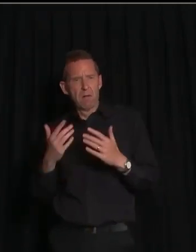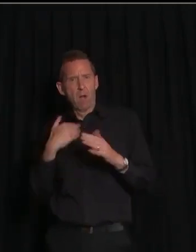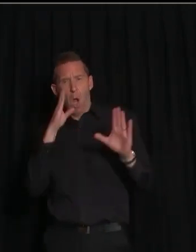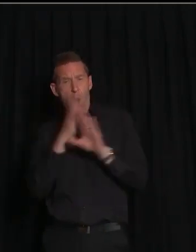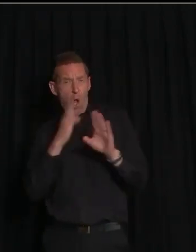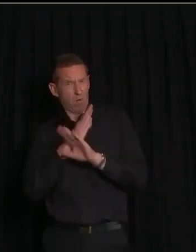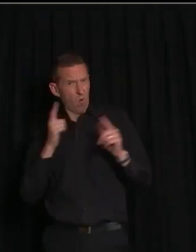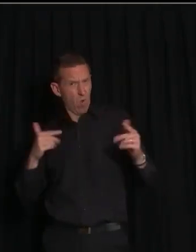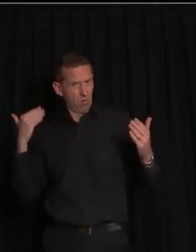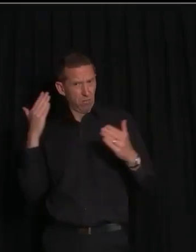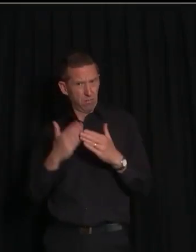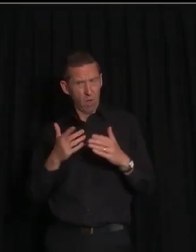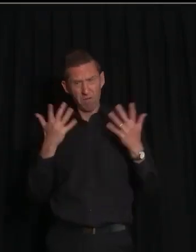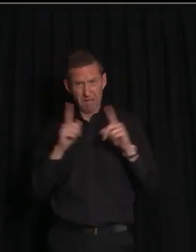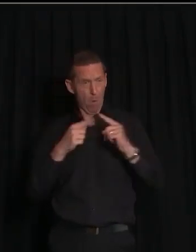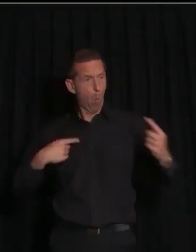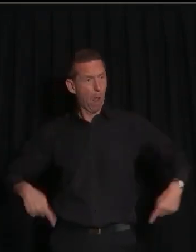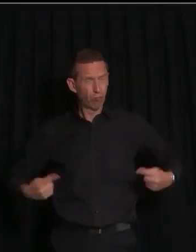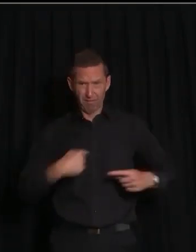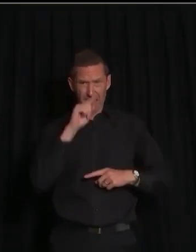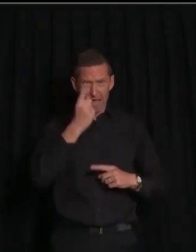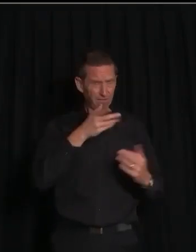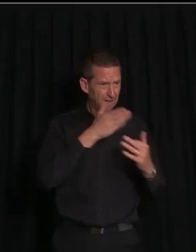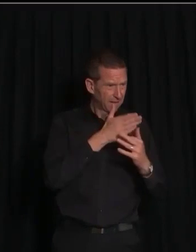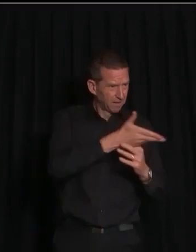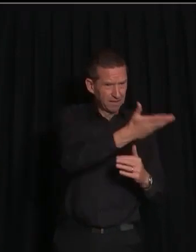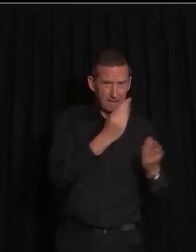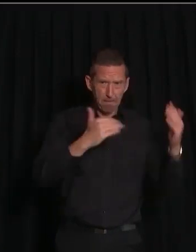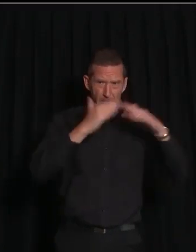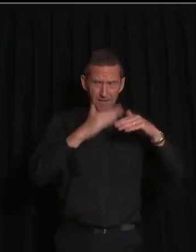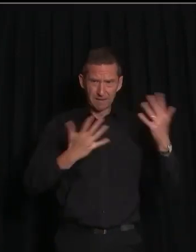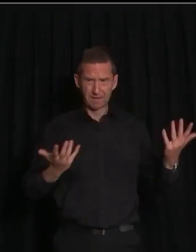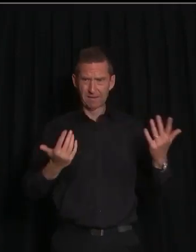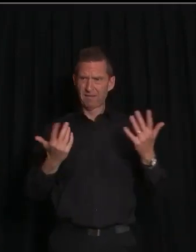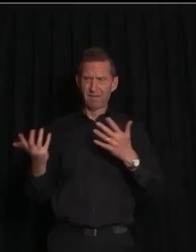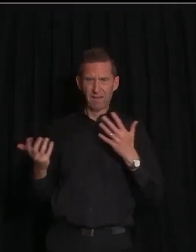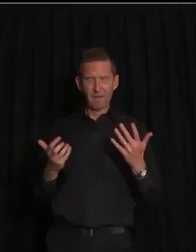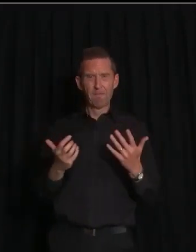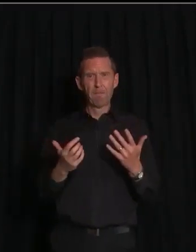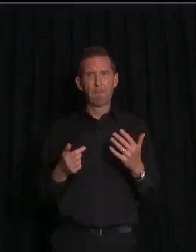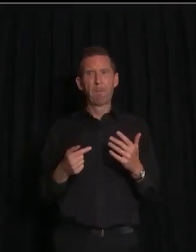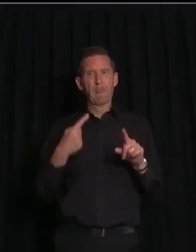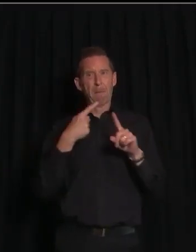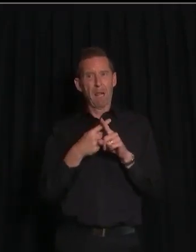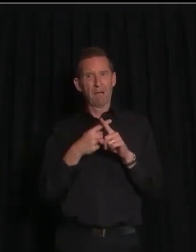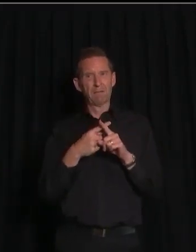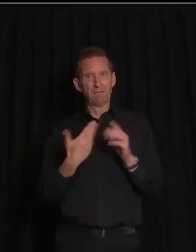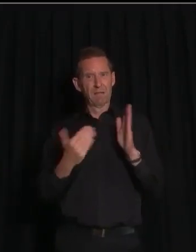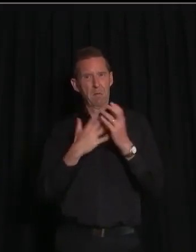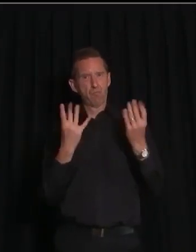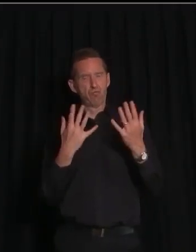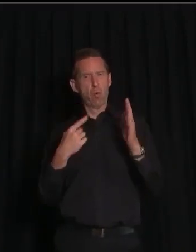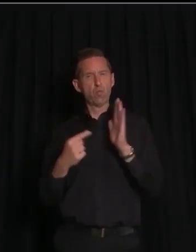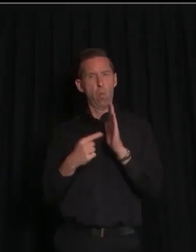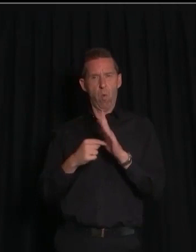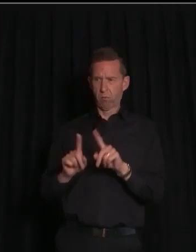those spaces aren't wheelchair accessible, they aren't physically accessible from that perspective, and then they don't have an accessible